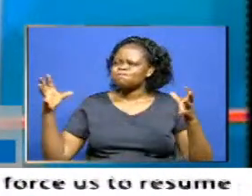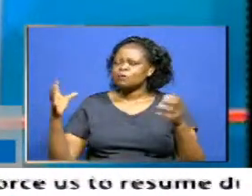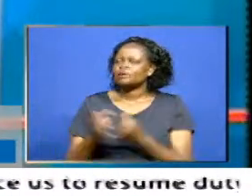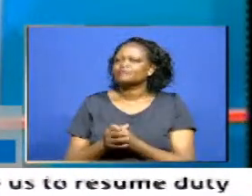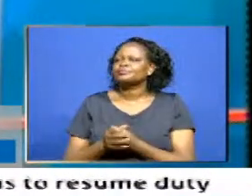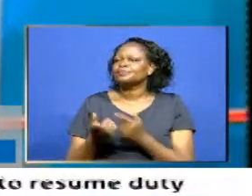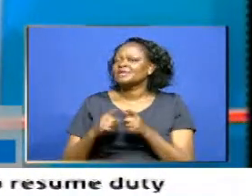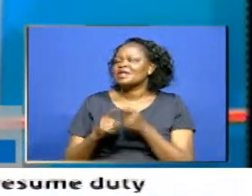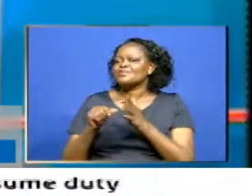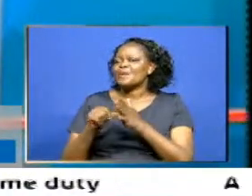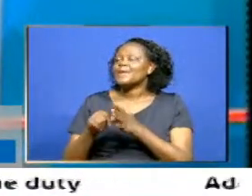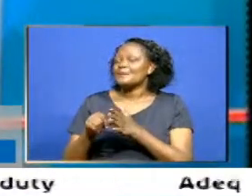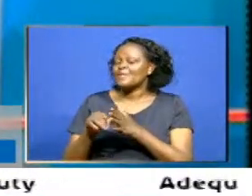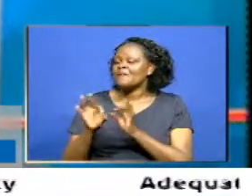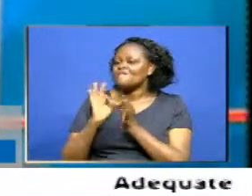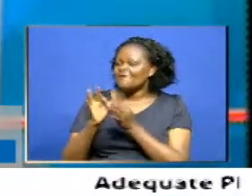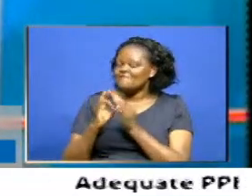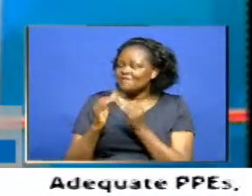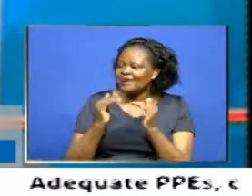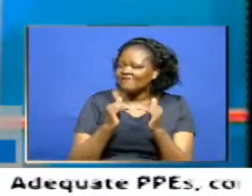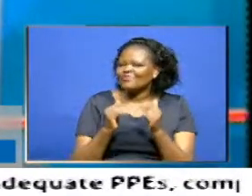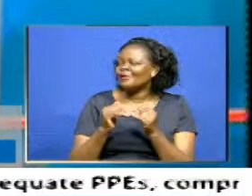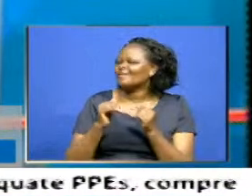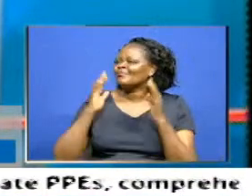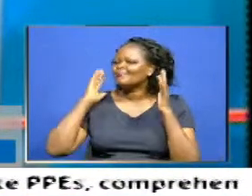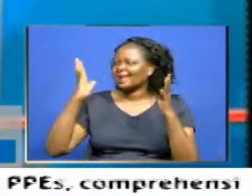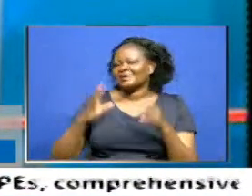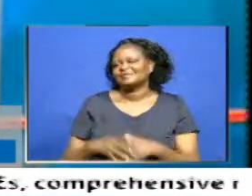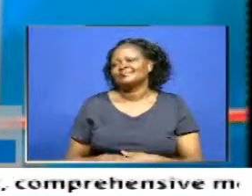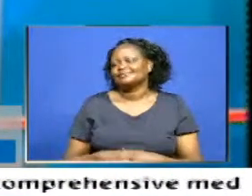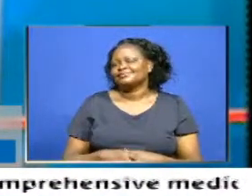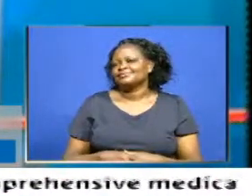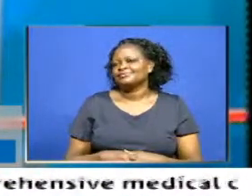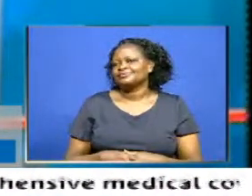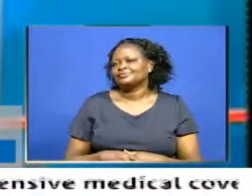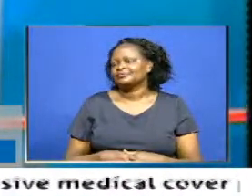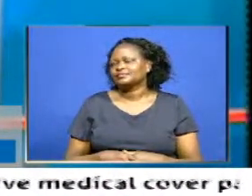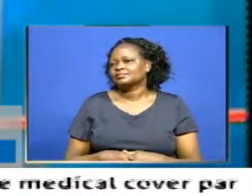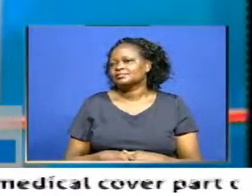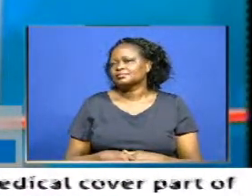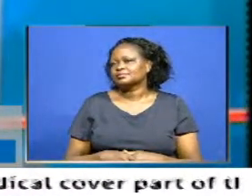to be very, very severe.